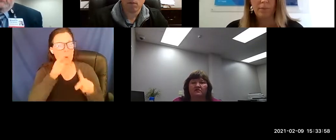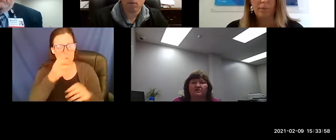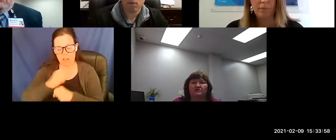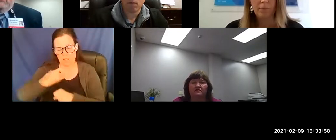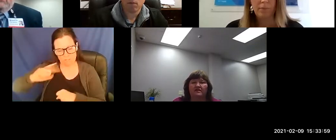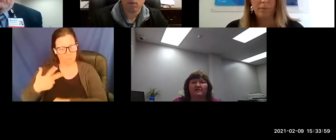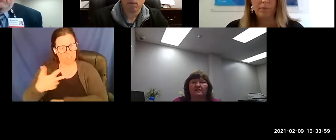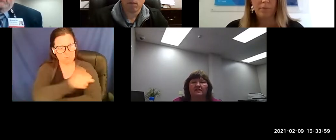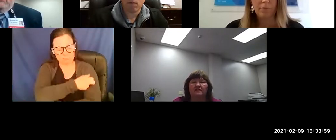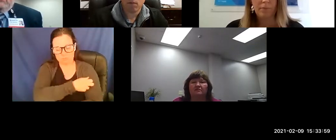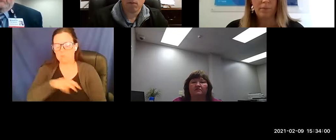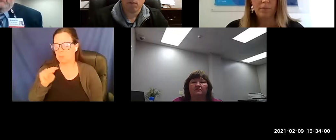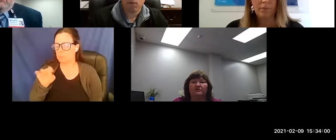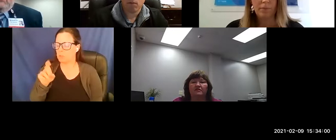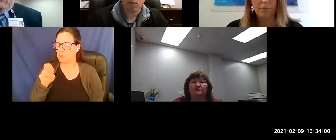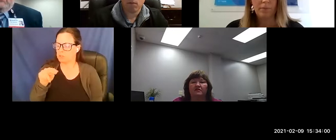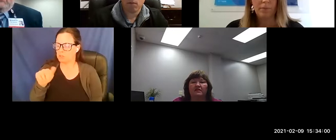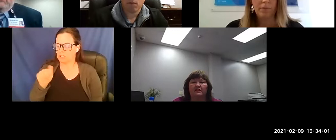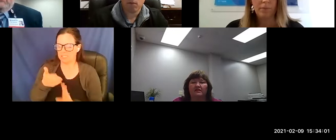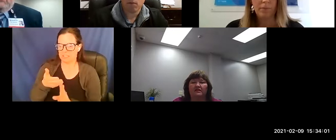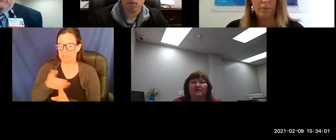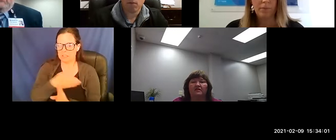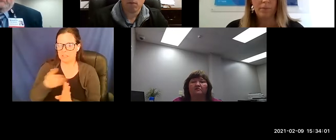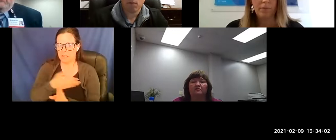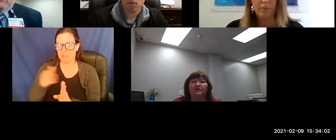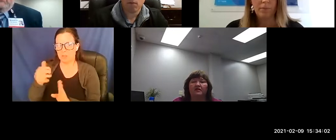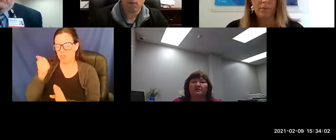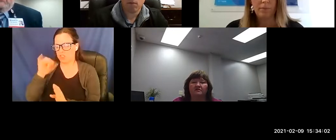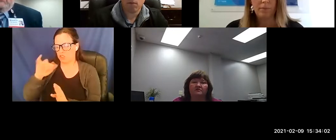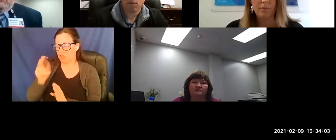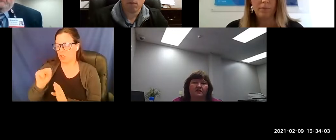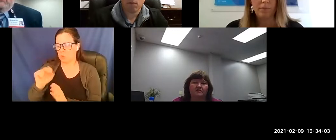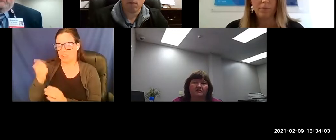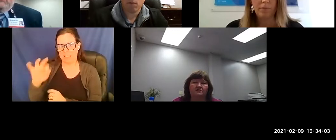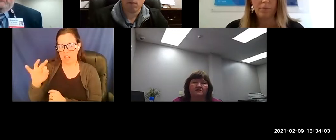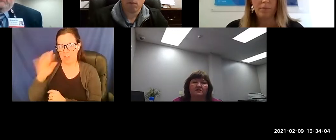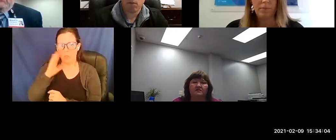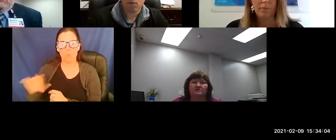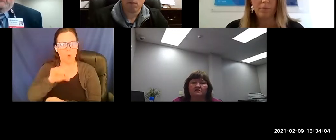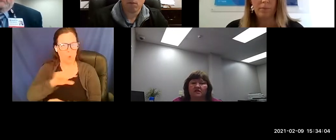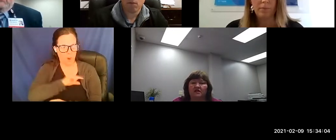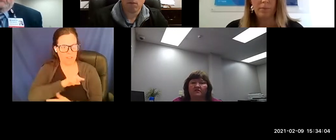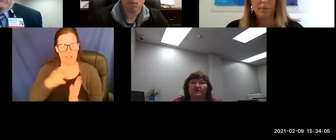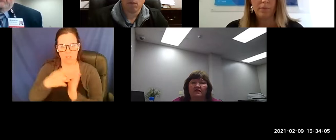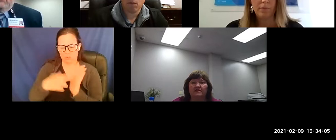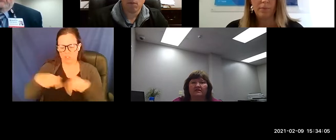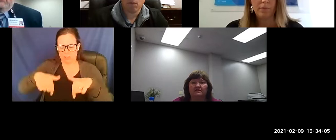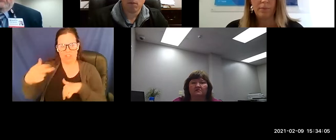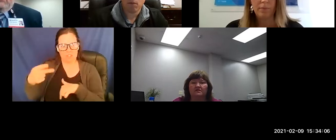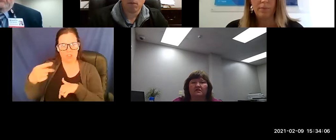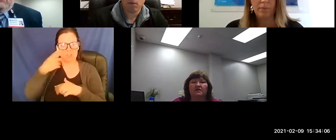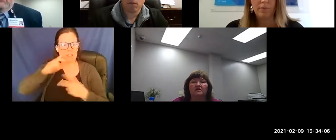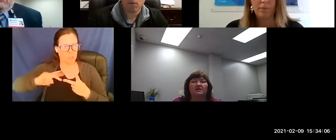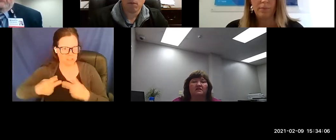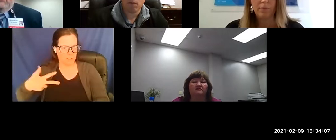of the Moderna vaccine on or before January 19th will be eligible to register this Thursday for that second